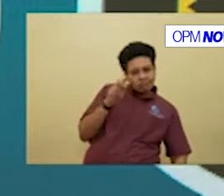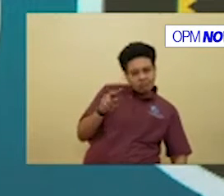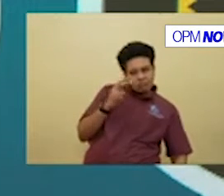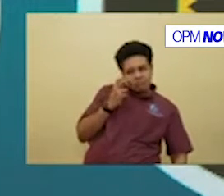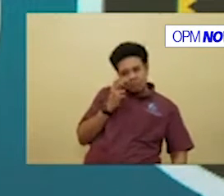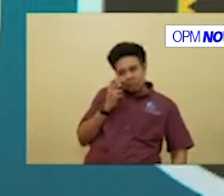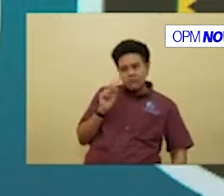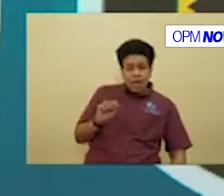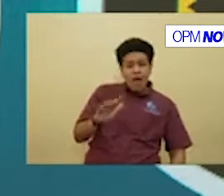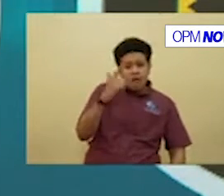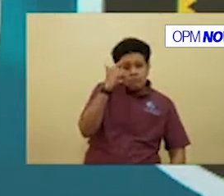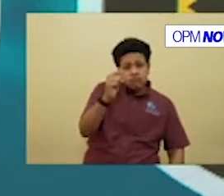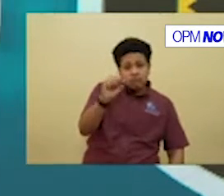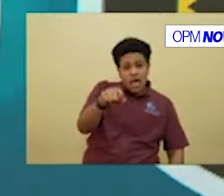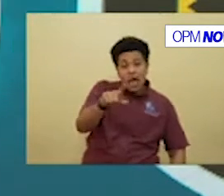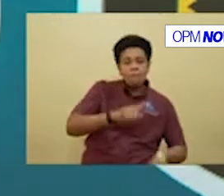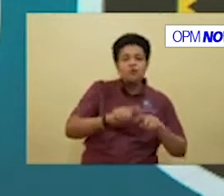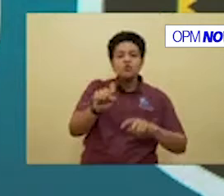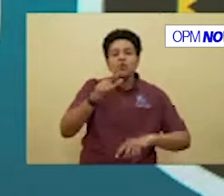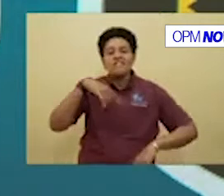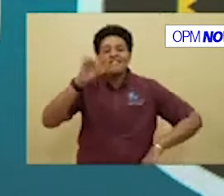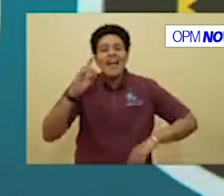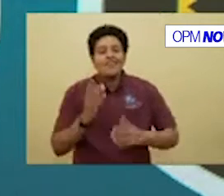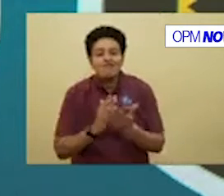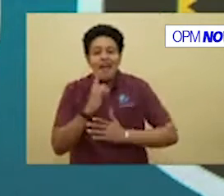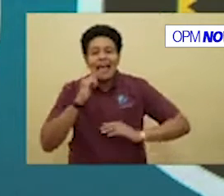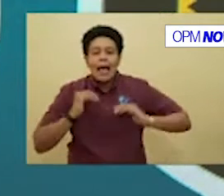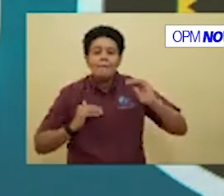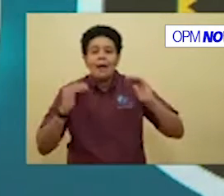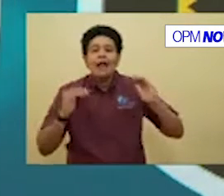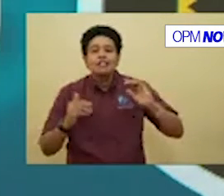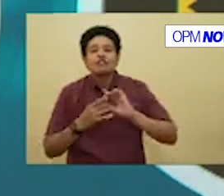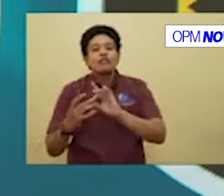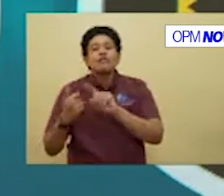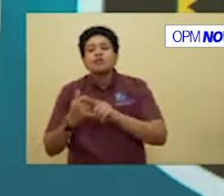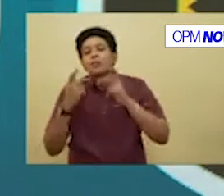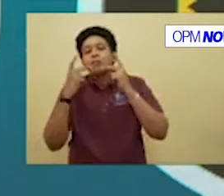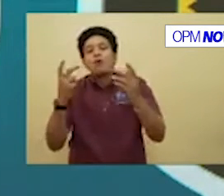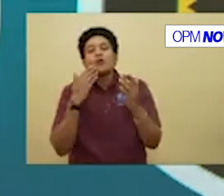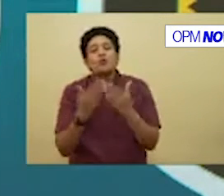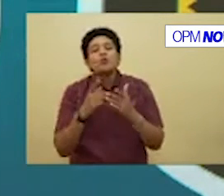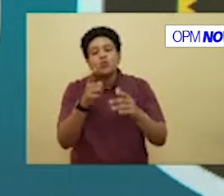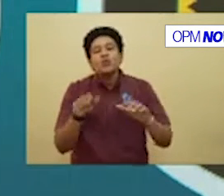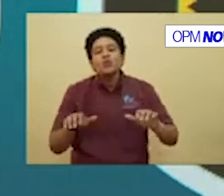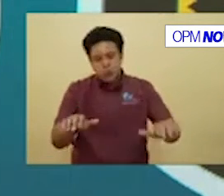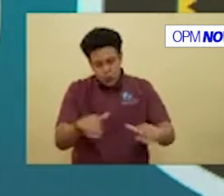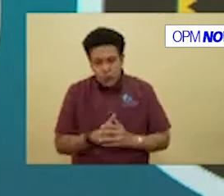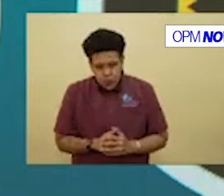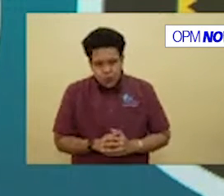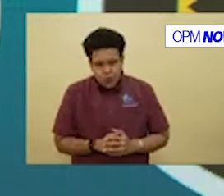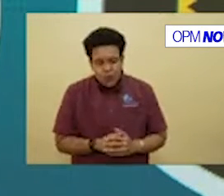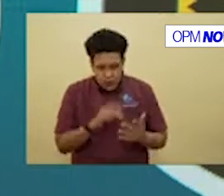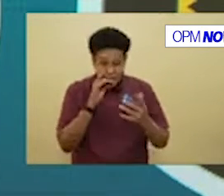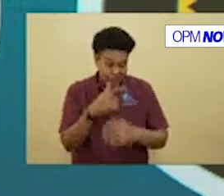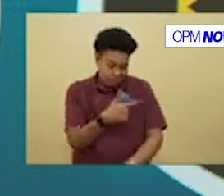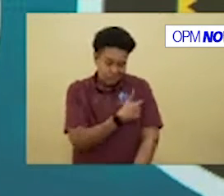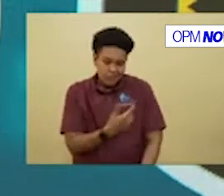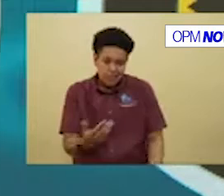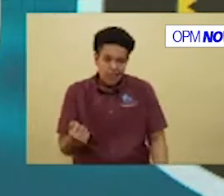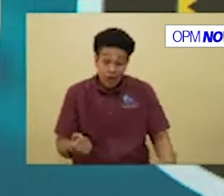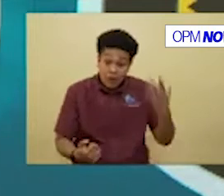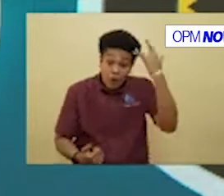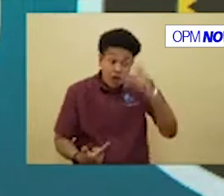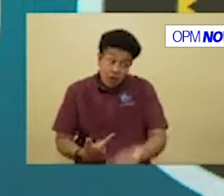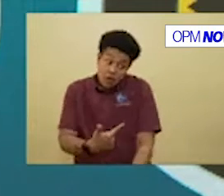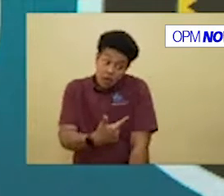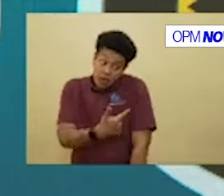that right and balance it against the public good that you do in taking the vaccine. Because